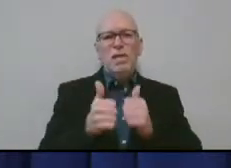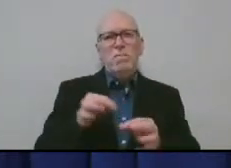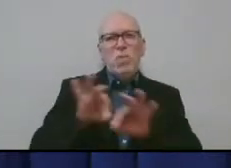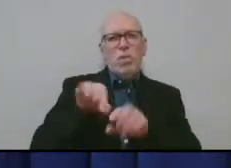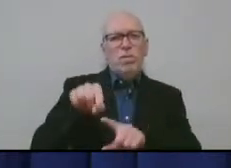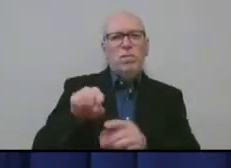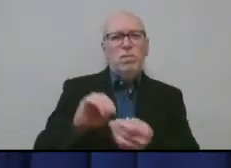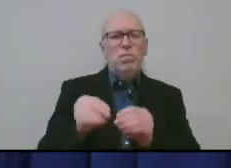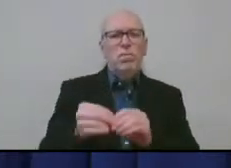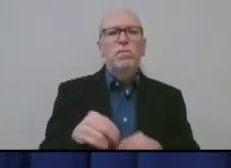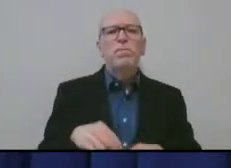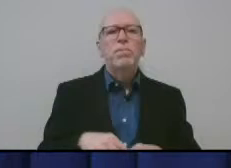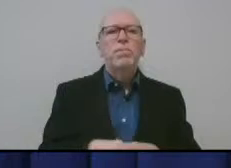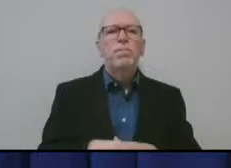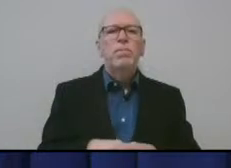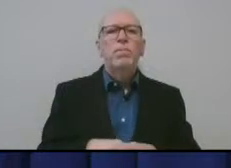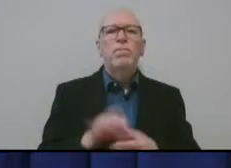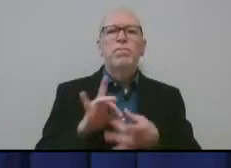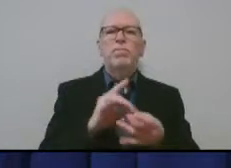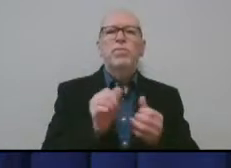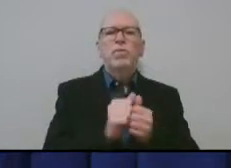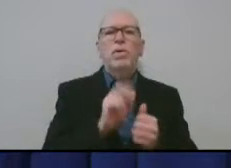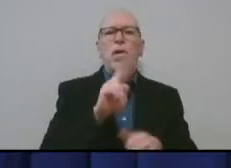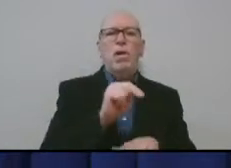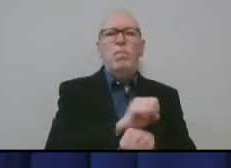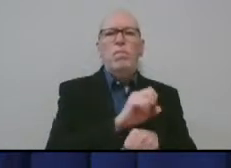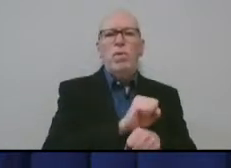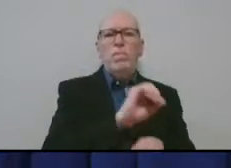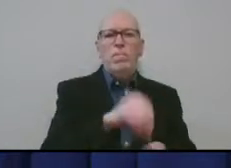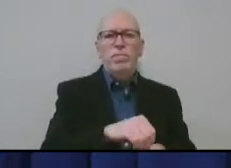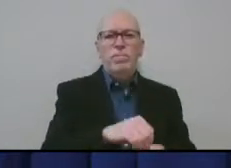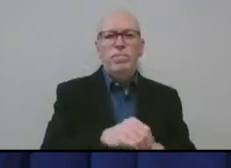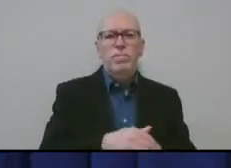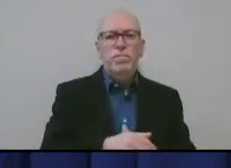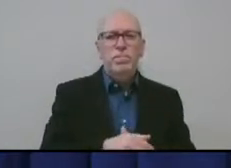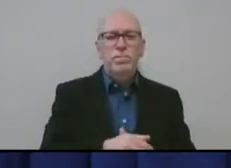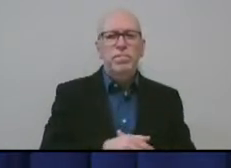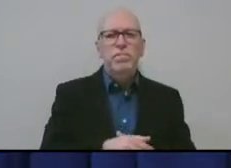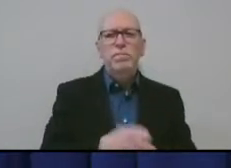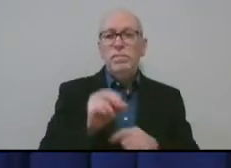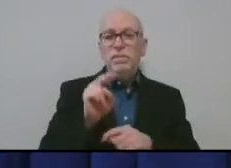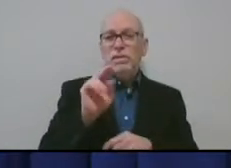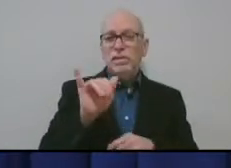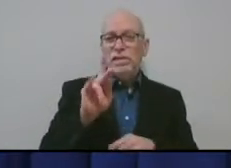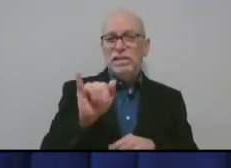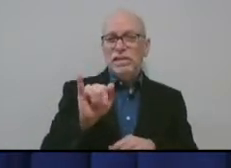is in relationship to our unemployment rate. And then also, I think it was Nikki that asked